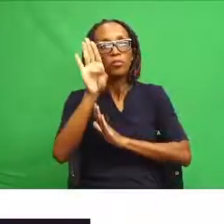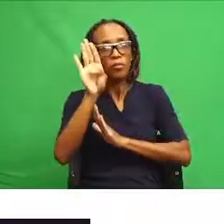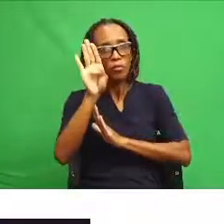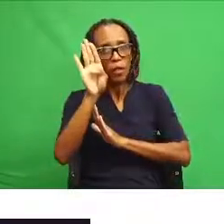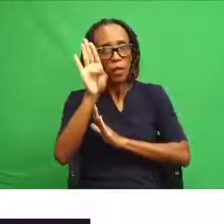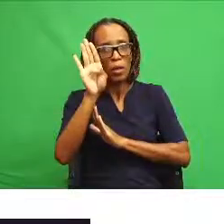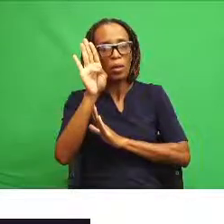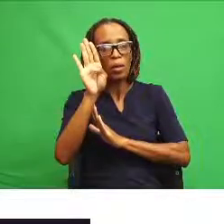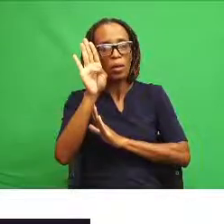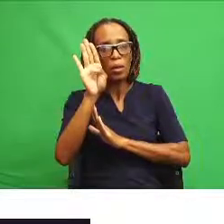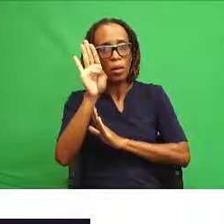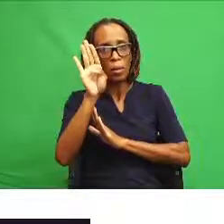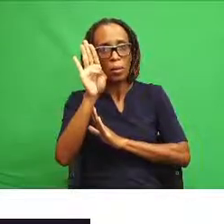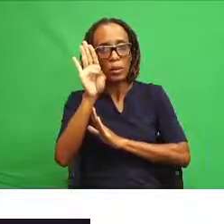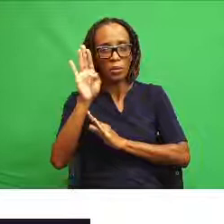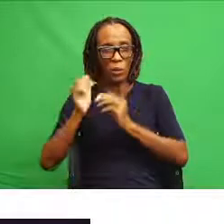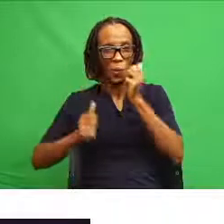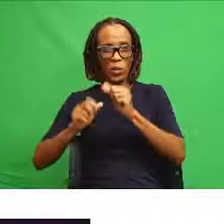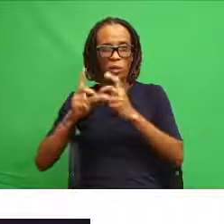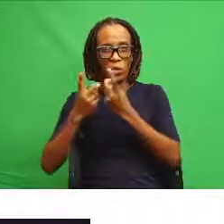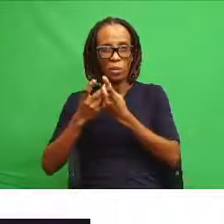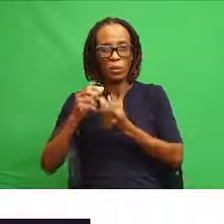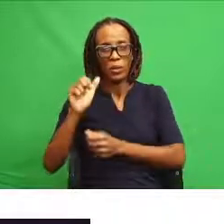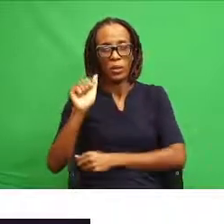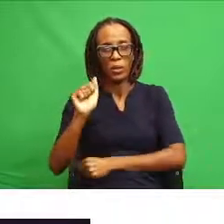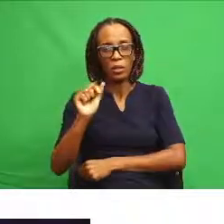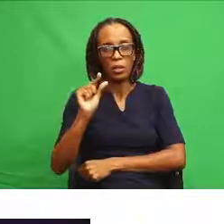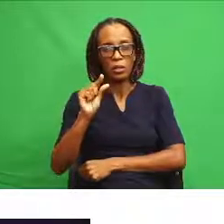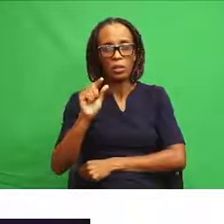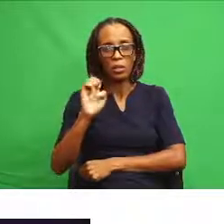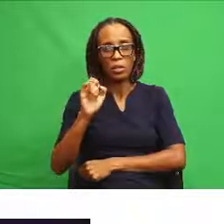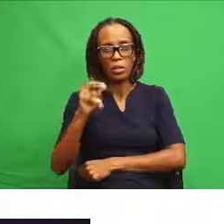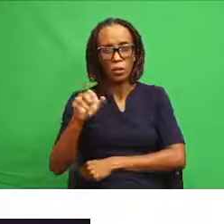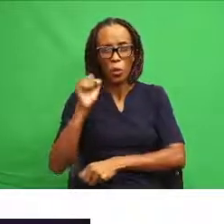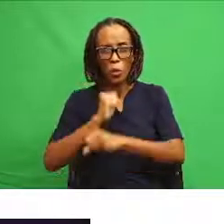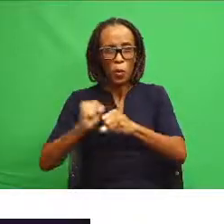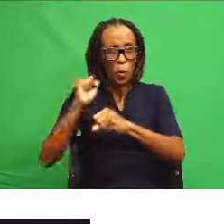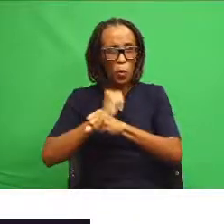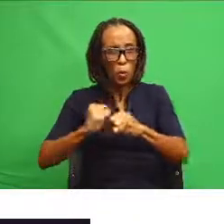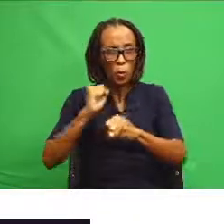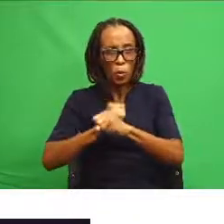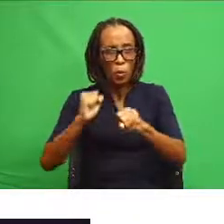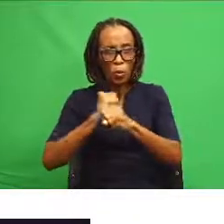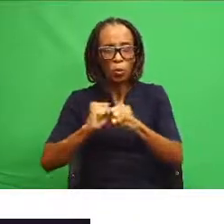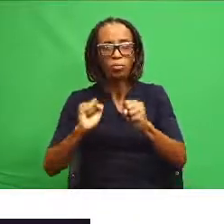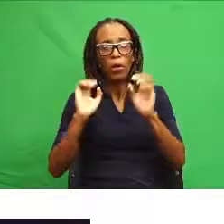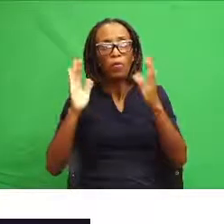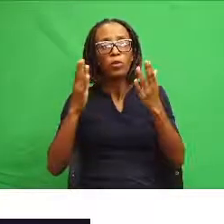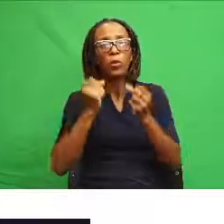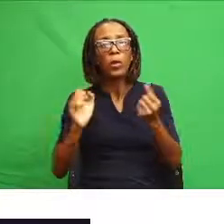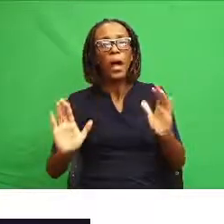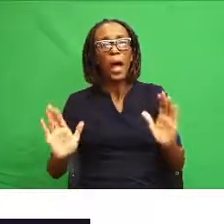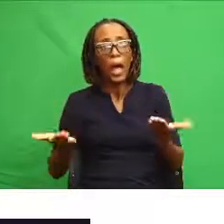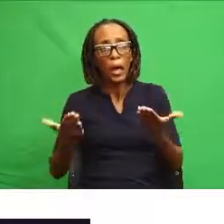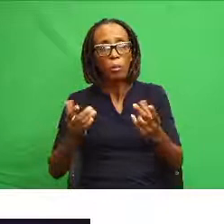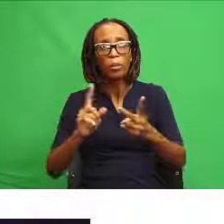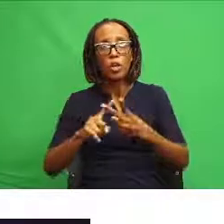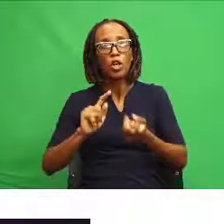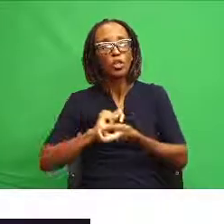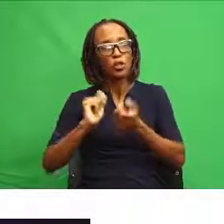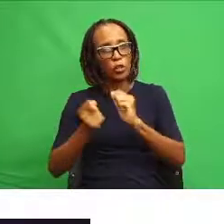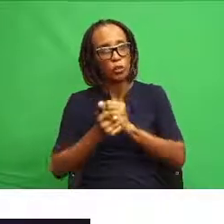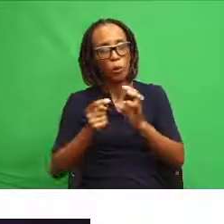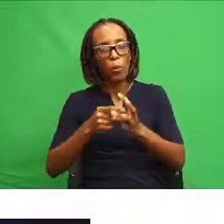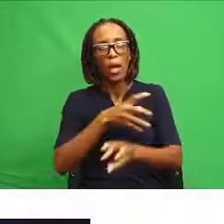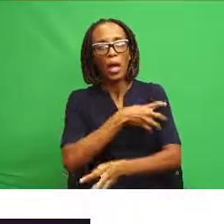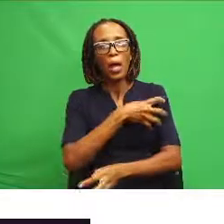through its Division of Aging, continues to work diligently towards helping, transforming, and empowering